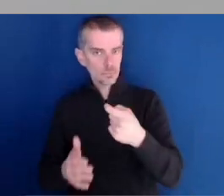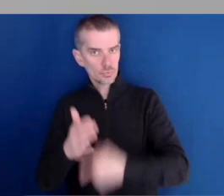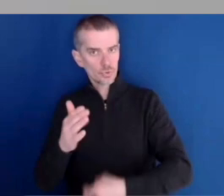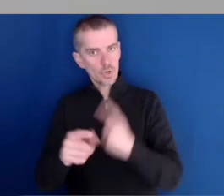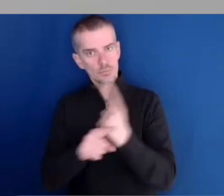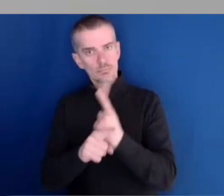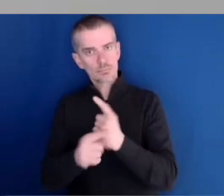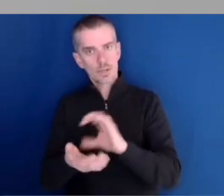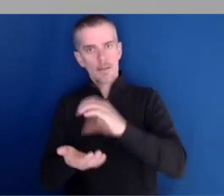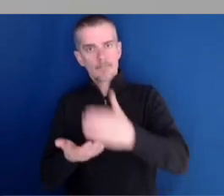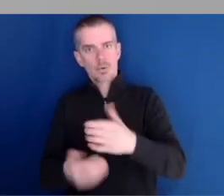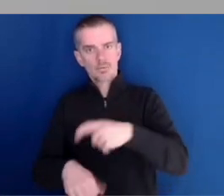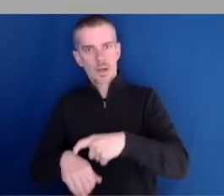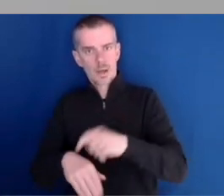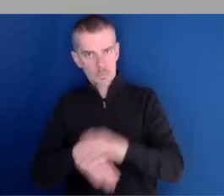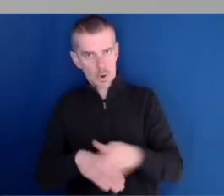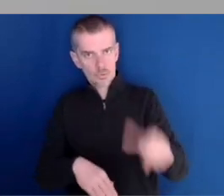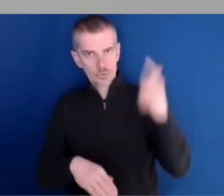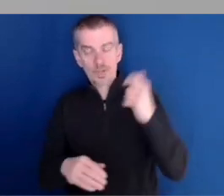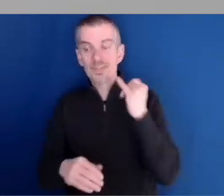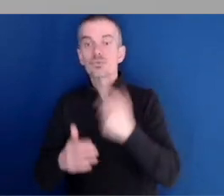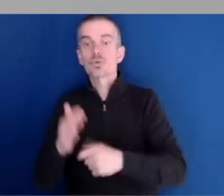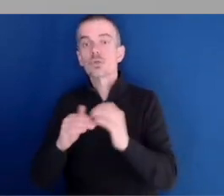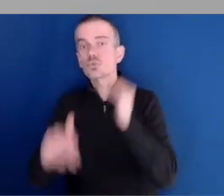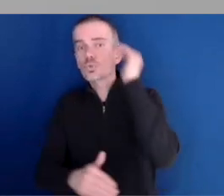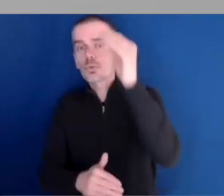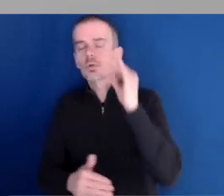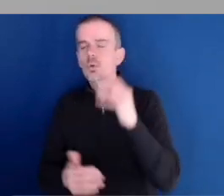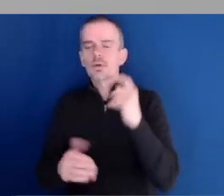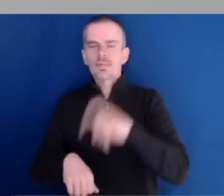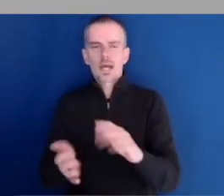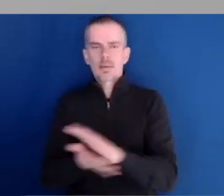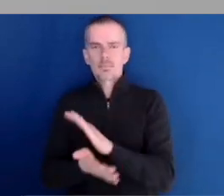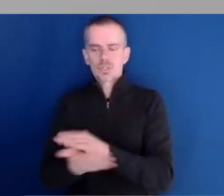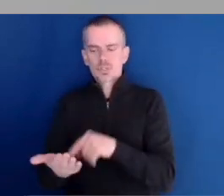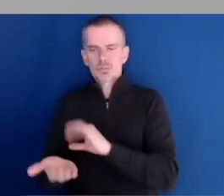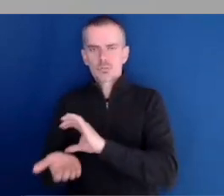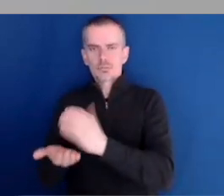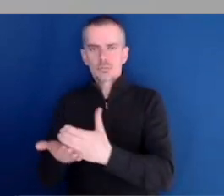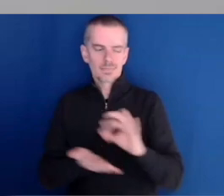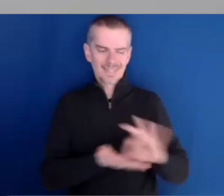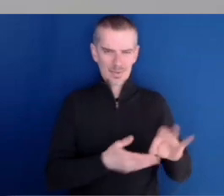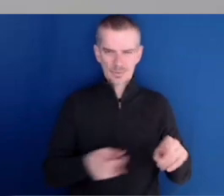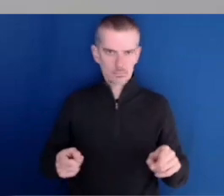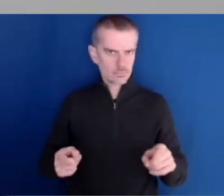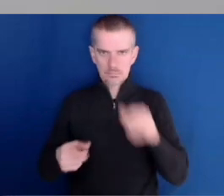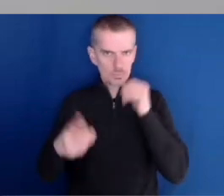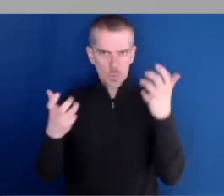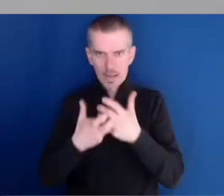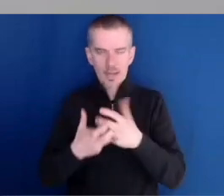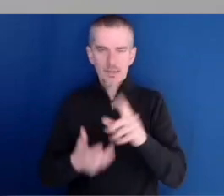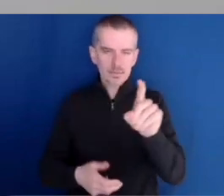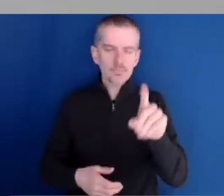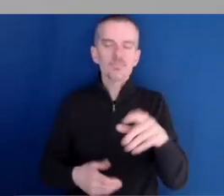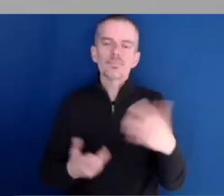amount of time against this grant, if you've overcharged, or if the timesheet allocations don't actually match the accounting records, right? So there's going to